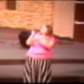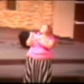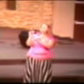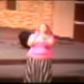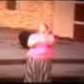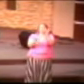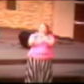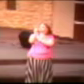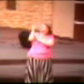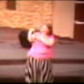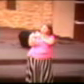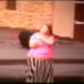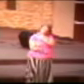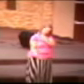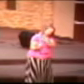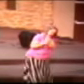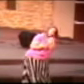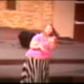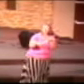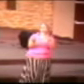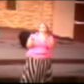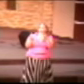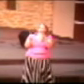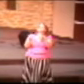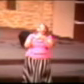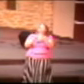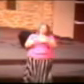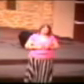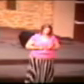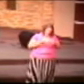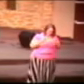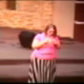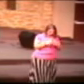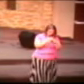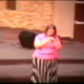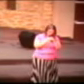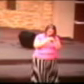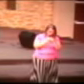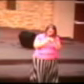Jesus, would you show us again what it's like to do life together? Father,